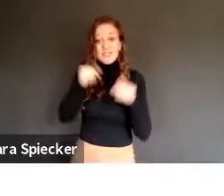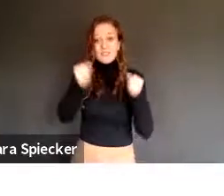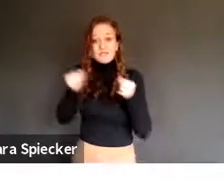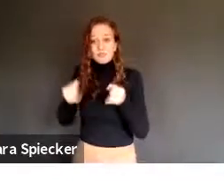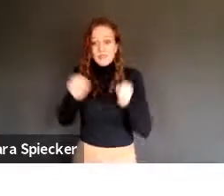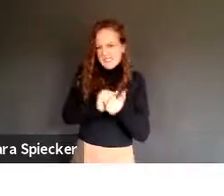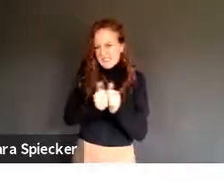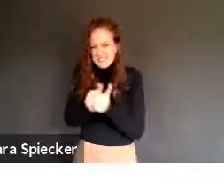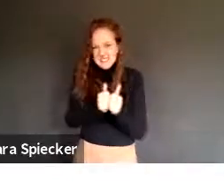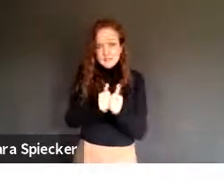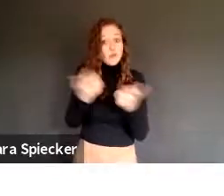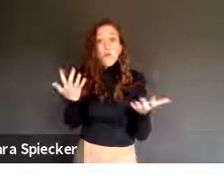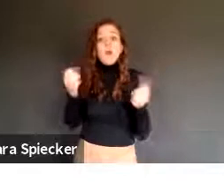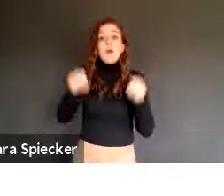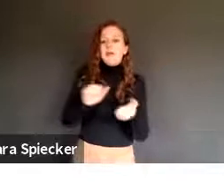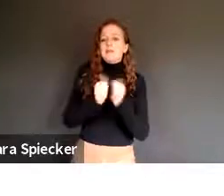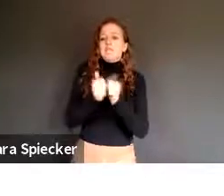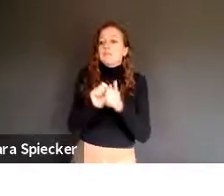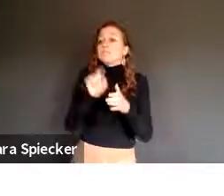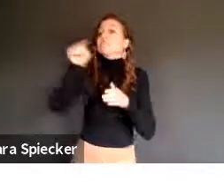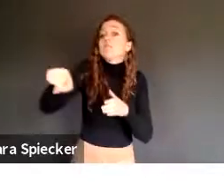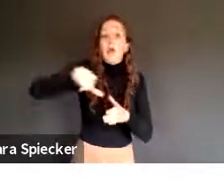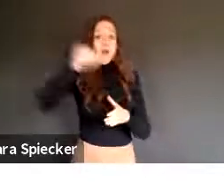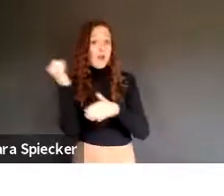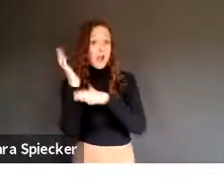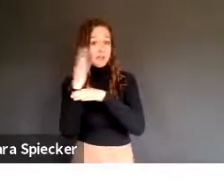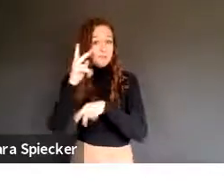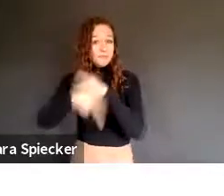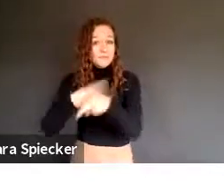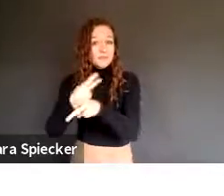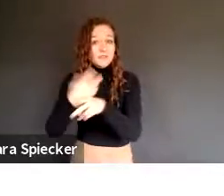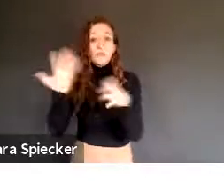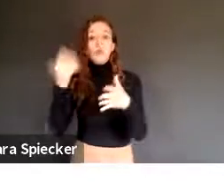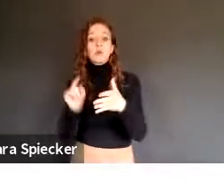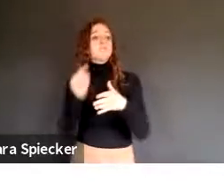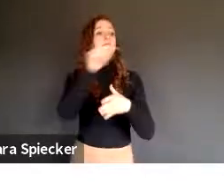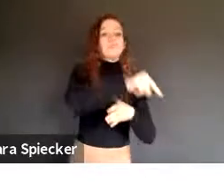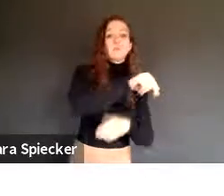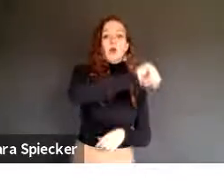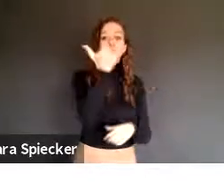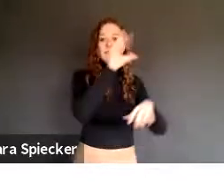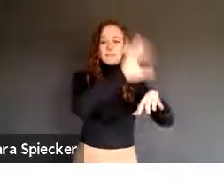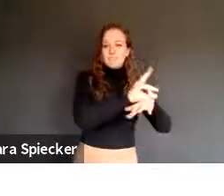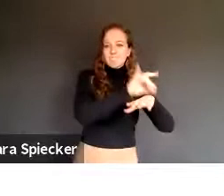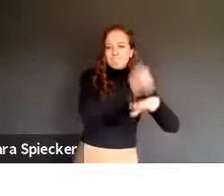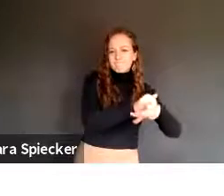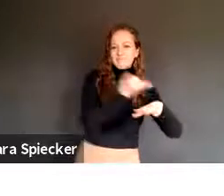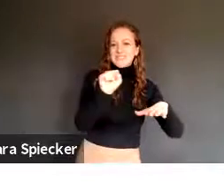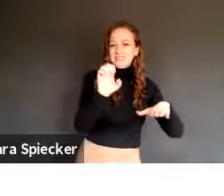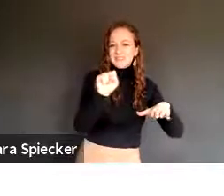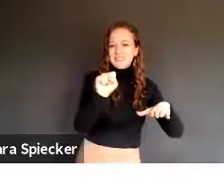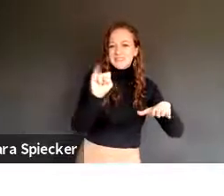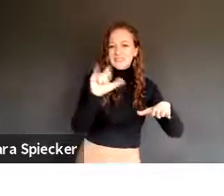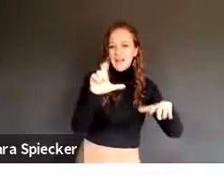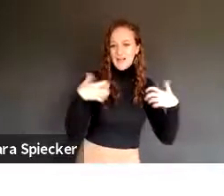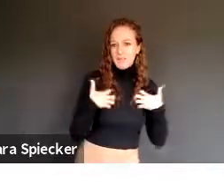same algal species, as well as competing with individuals from other macroalgal species. And they are also competing